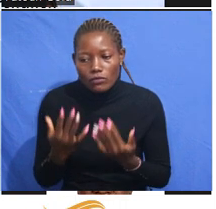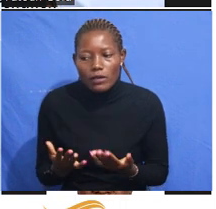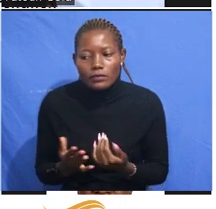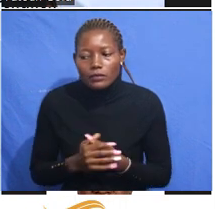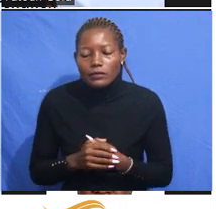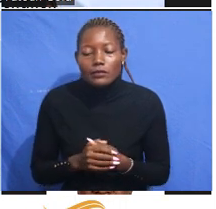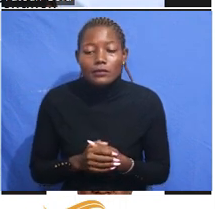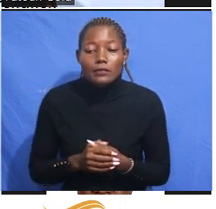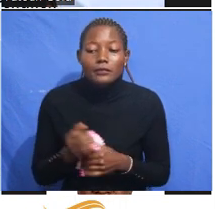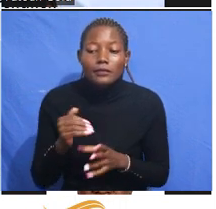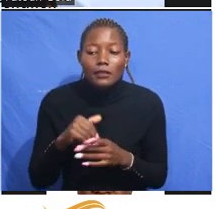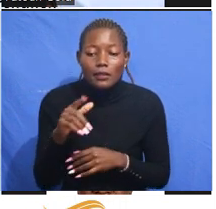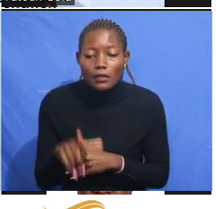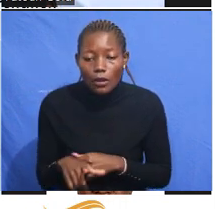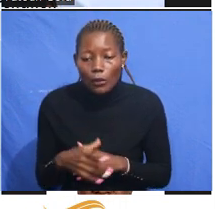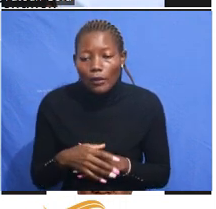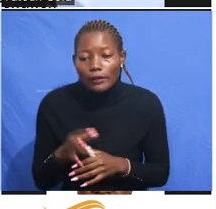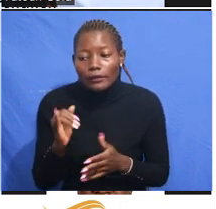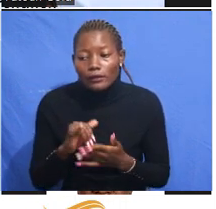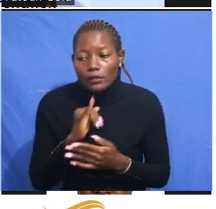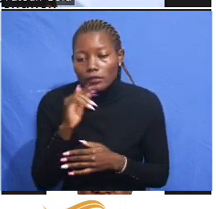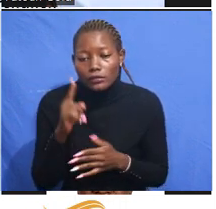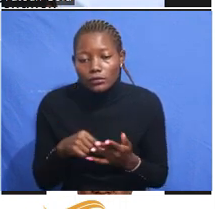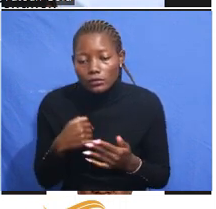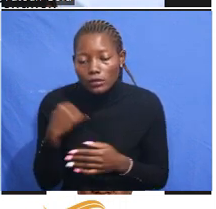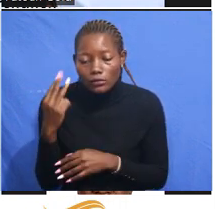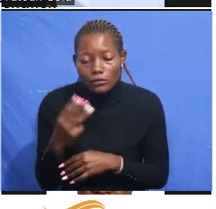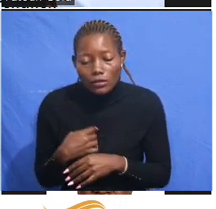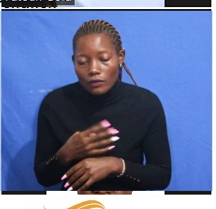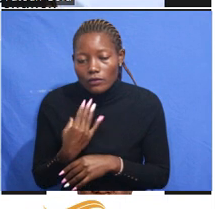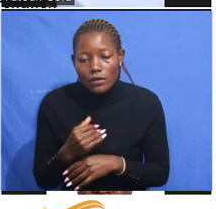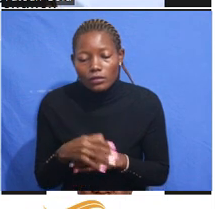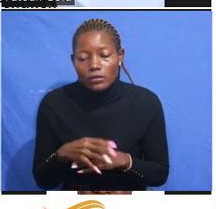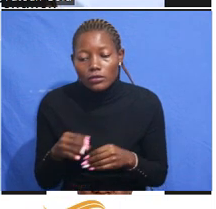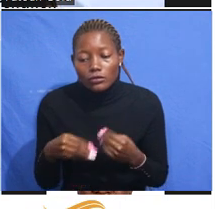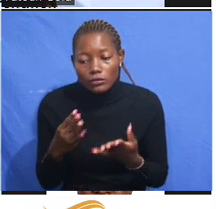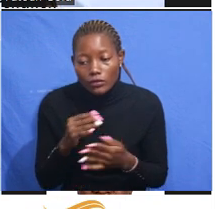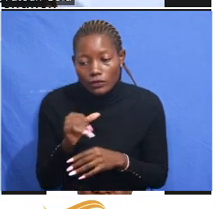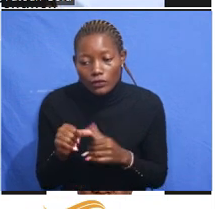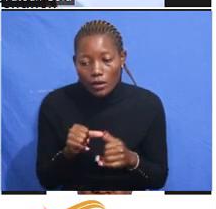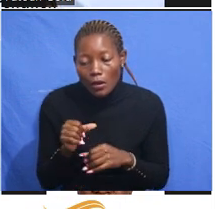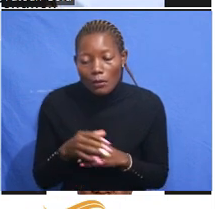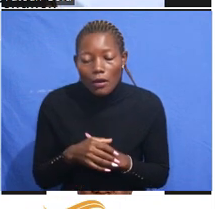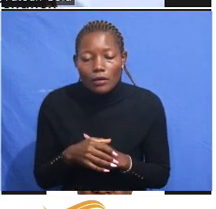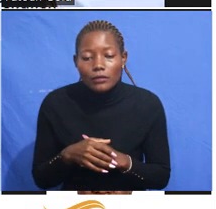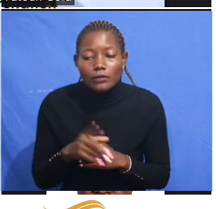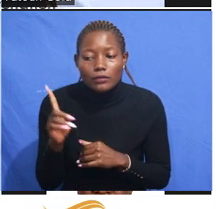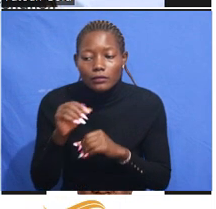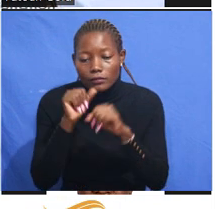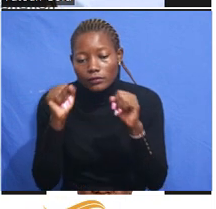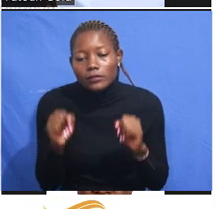extremity. So that is what I would have wanted to bring out in this aspect of the articular